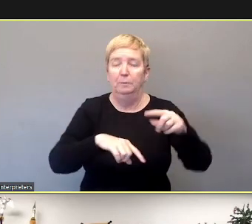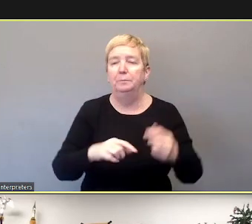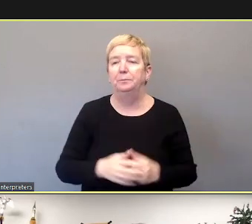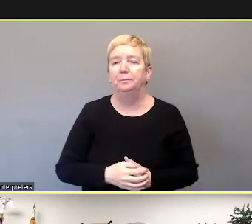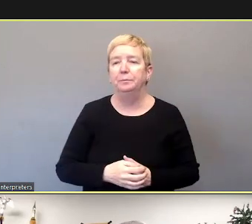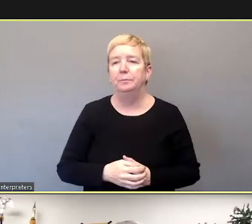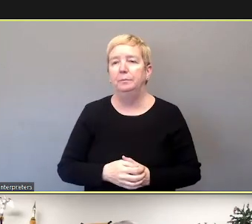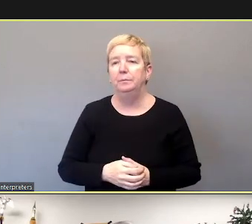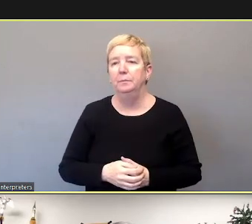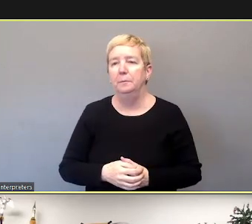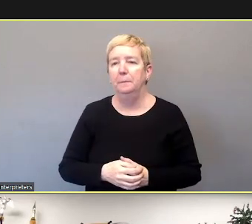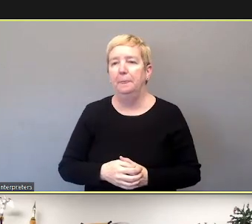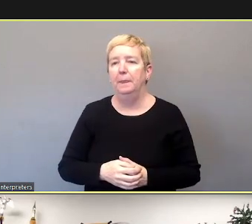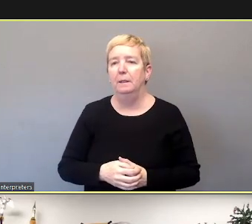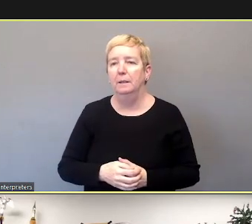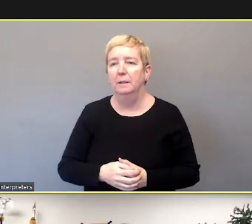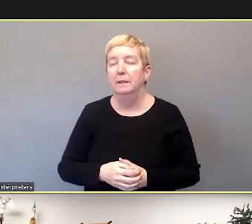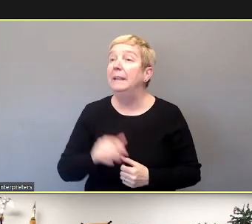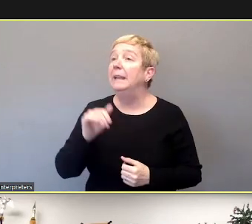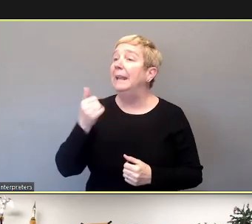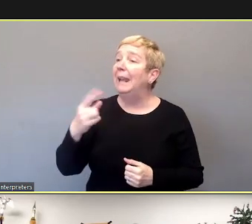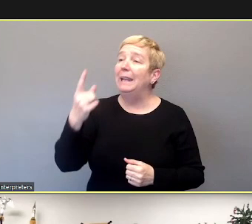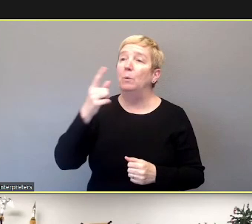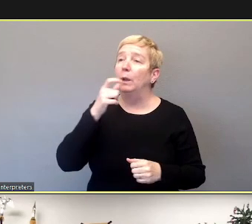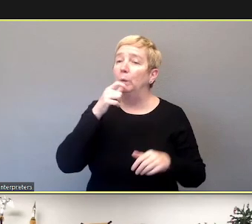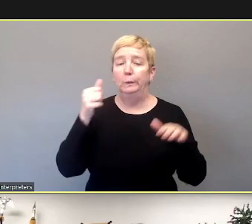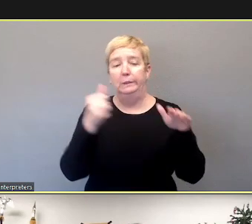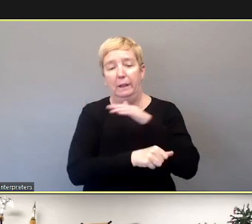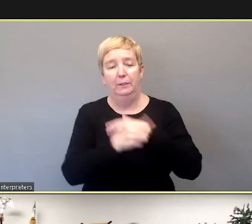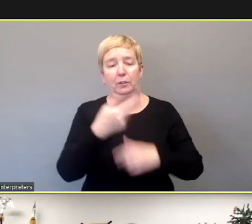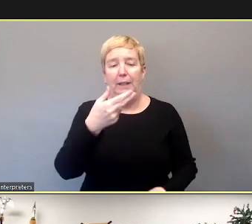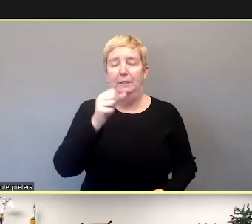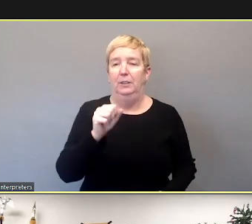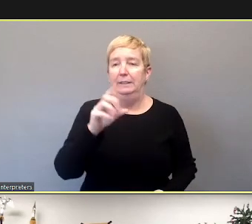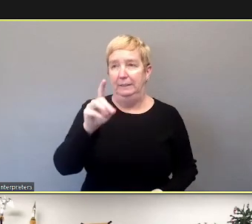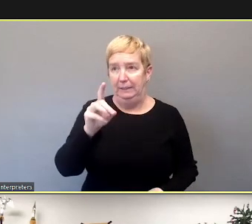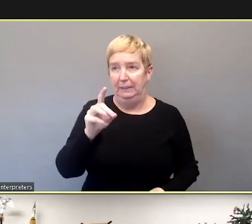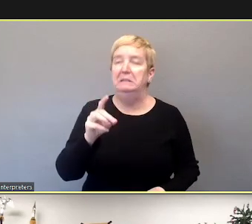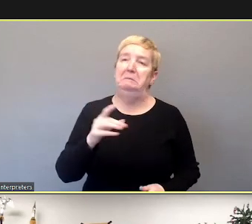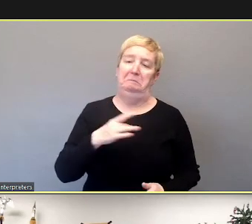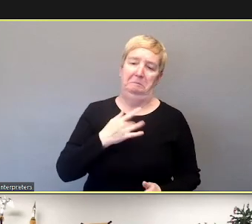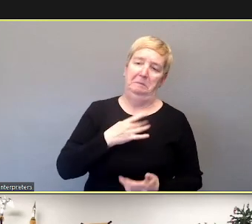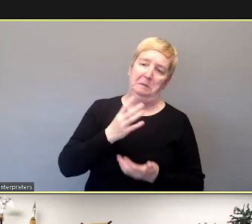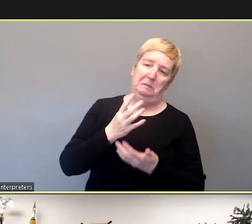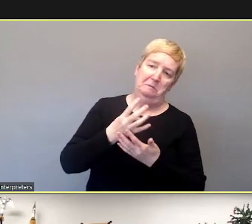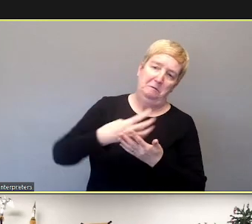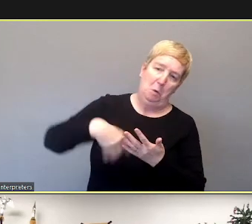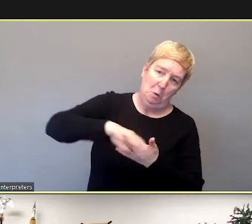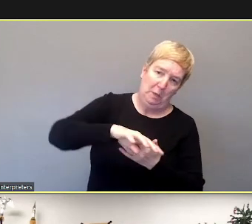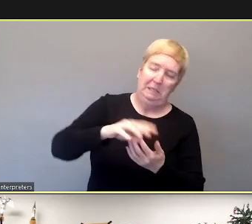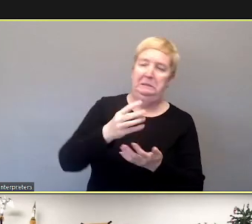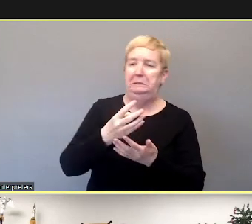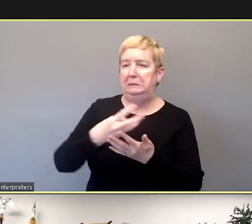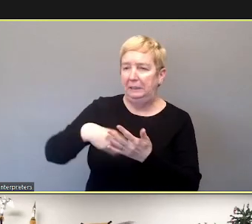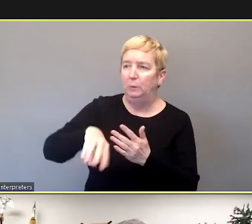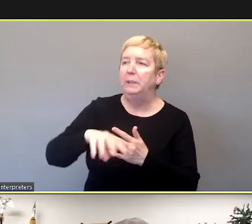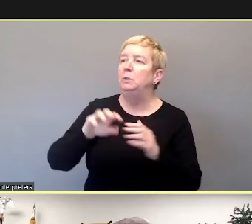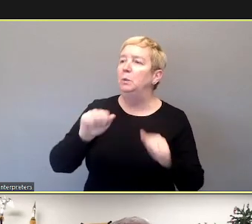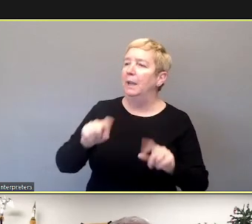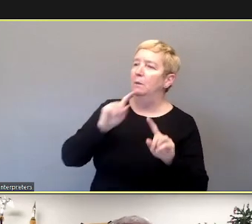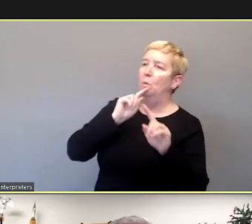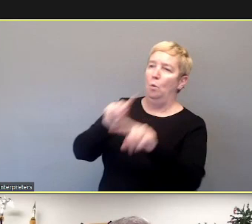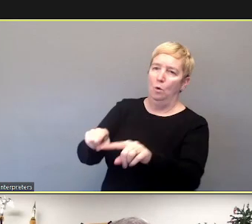who are customers of HSD. In the next probably 4 to 6 weeks, they'll be able to order by mail order from the